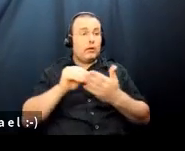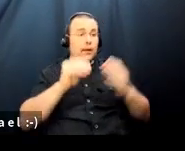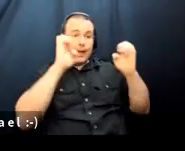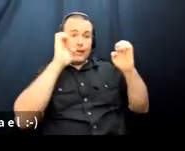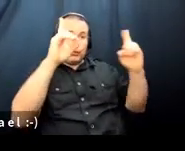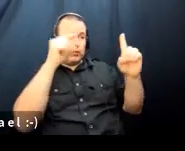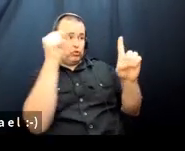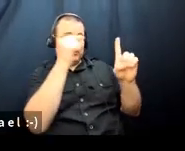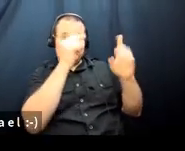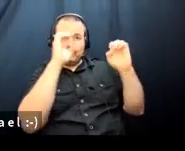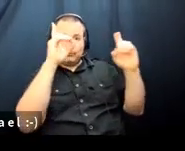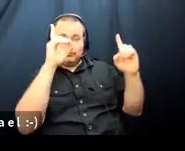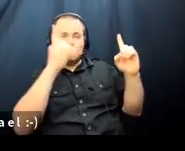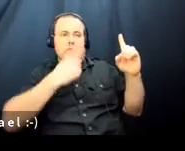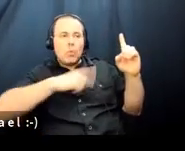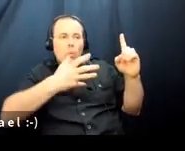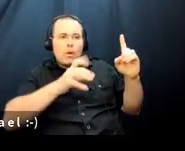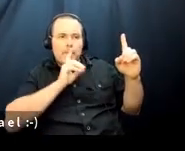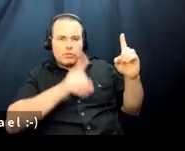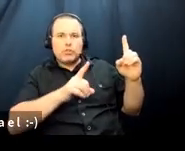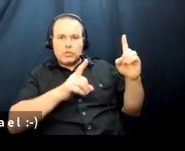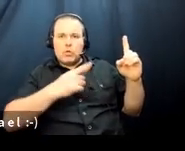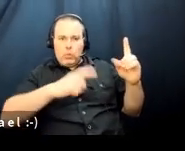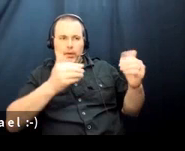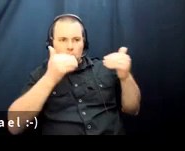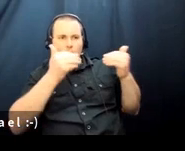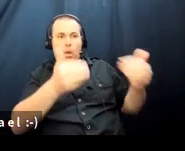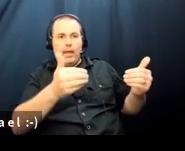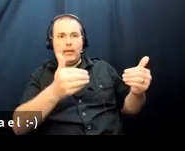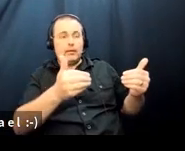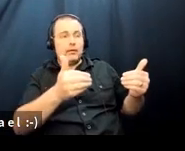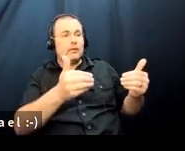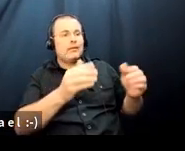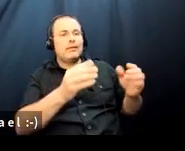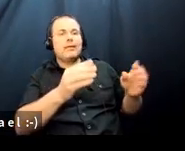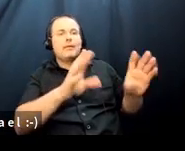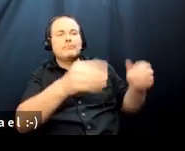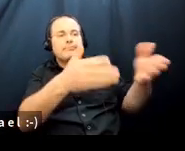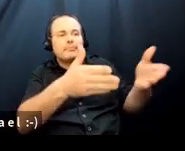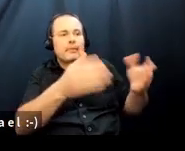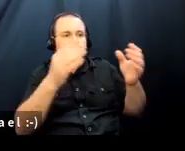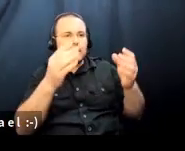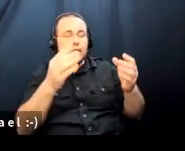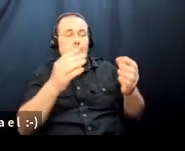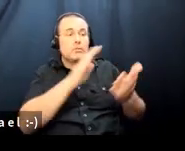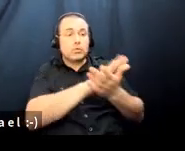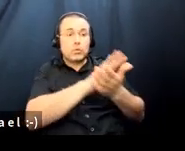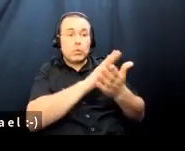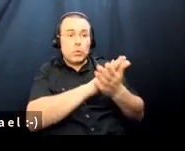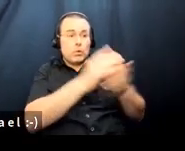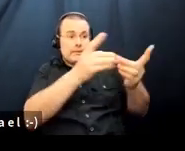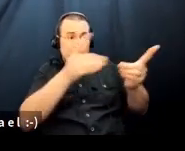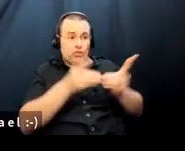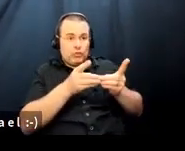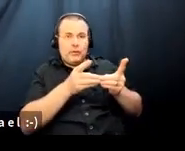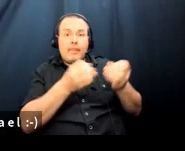that we're going ahead and giving them the information, that we're giving school districts the information